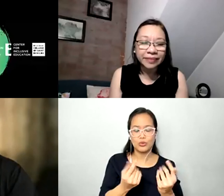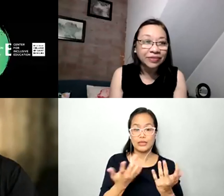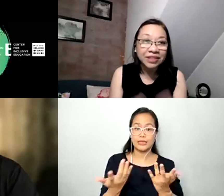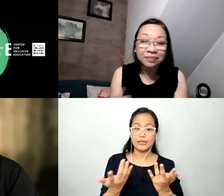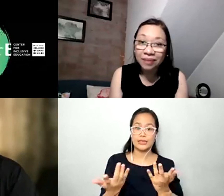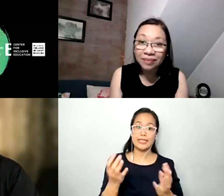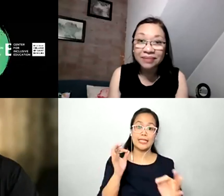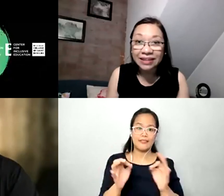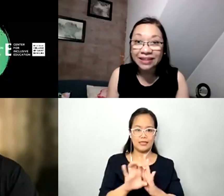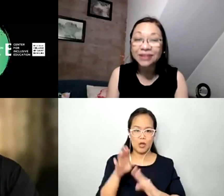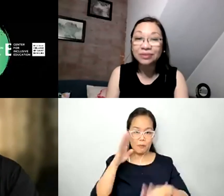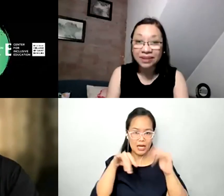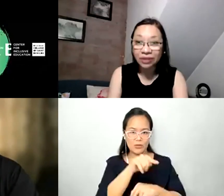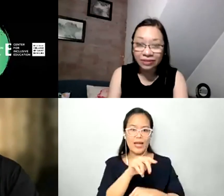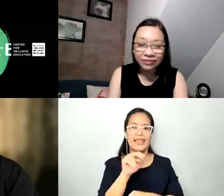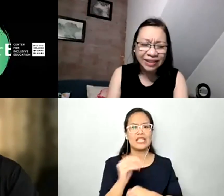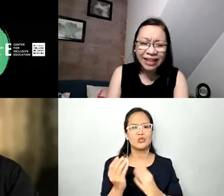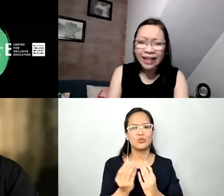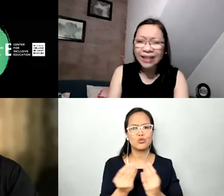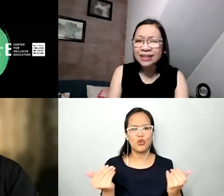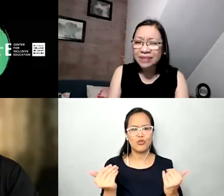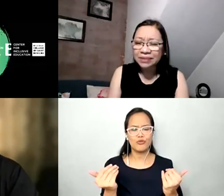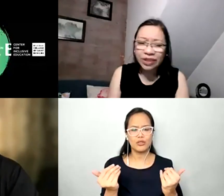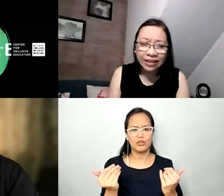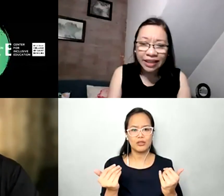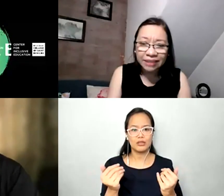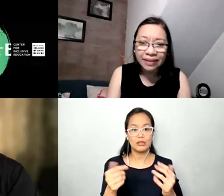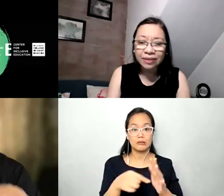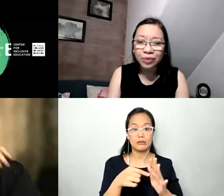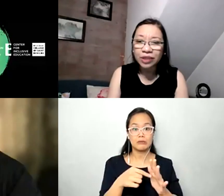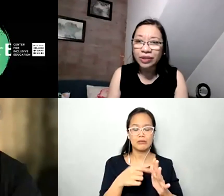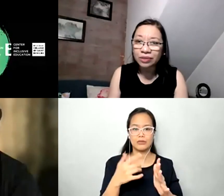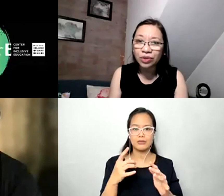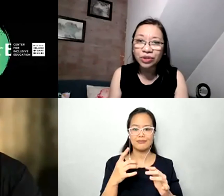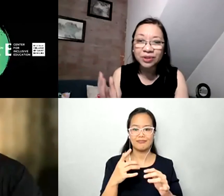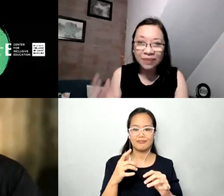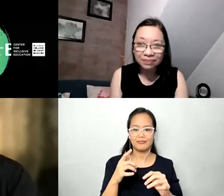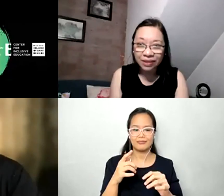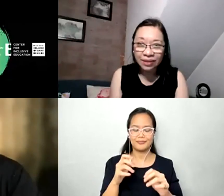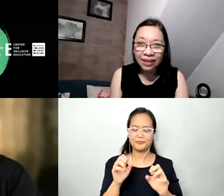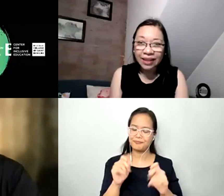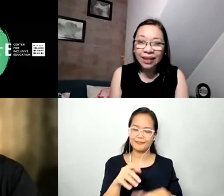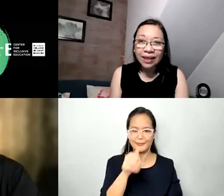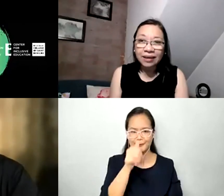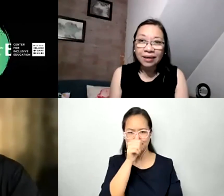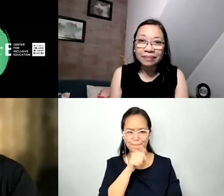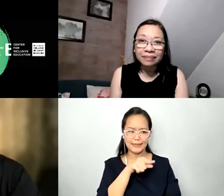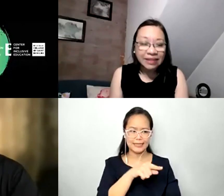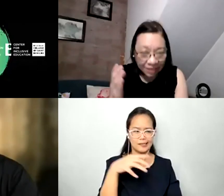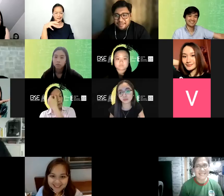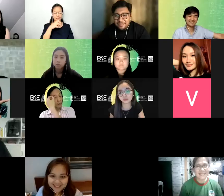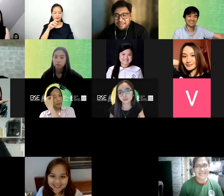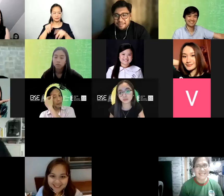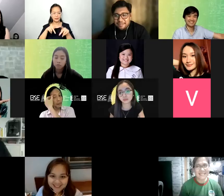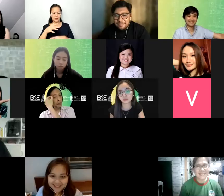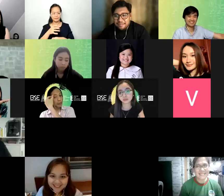if there's a problem that needs to be solved, and sometimes you can't help but work with obnoxious people, but sometimes you